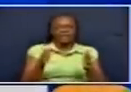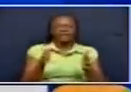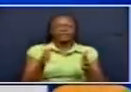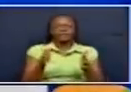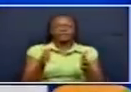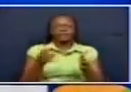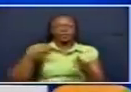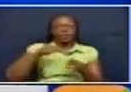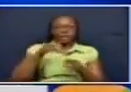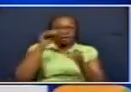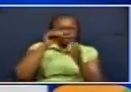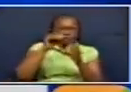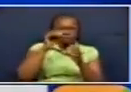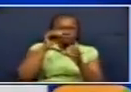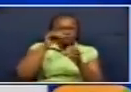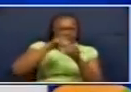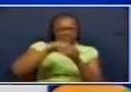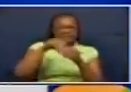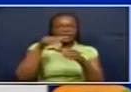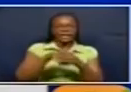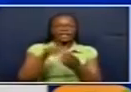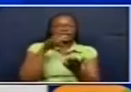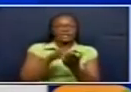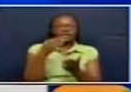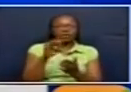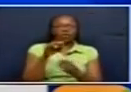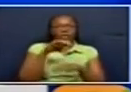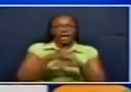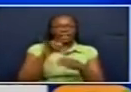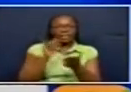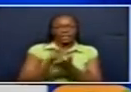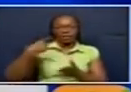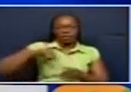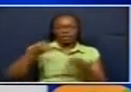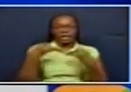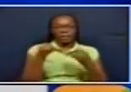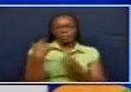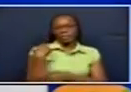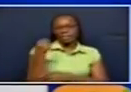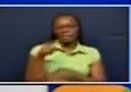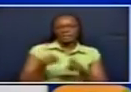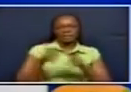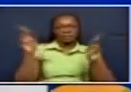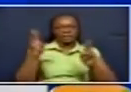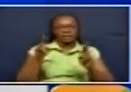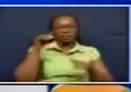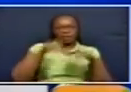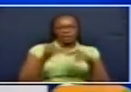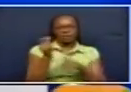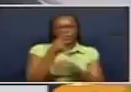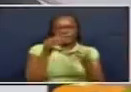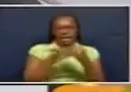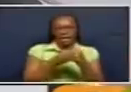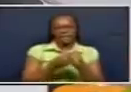in state-of-the-art data centers right. that we have implemented recently mm. and are ready for the elections on the 8th of the August. Well,